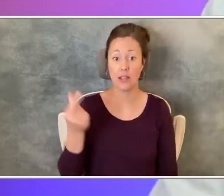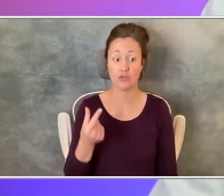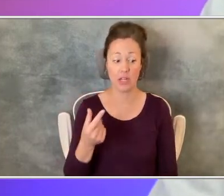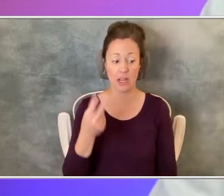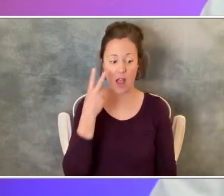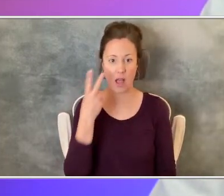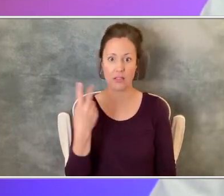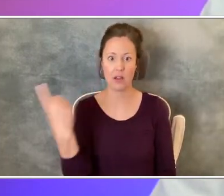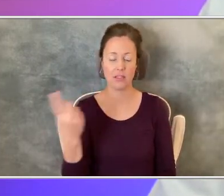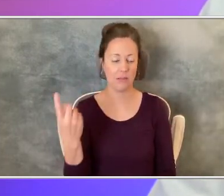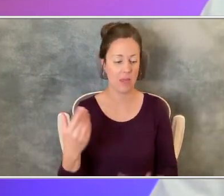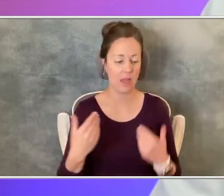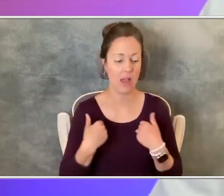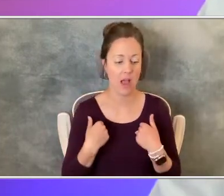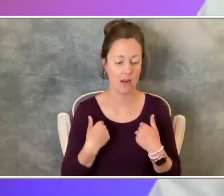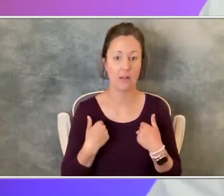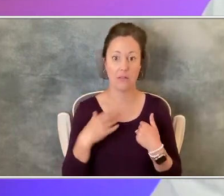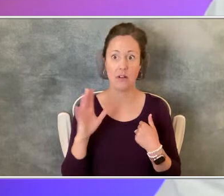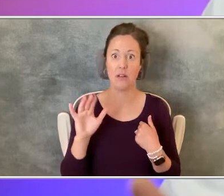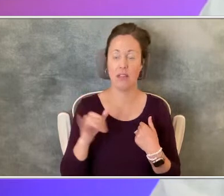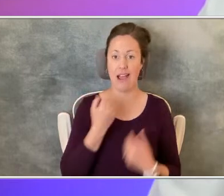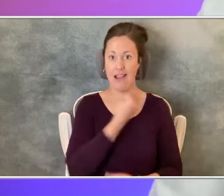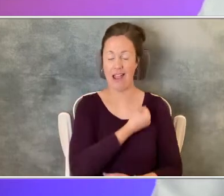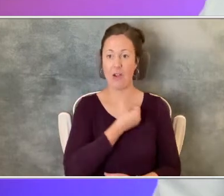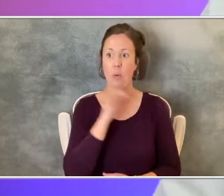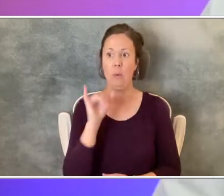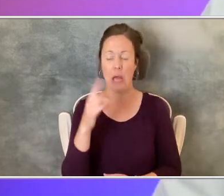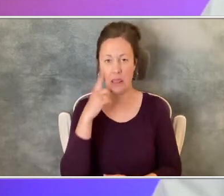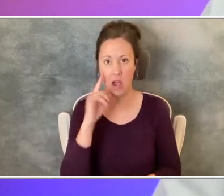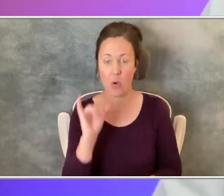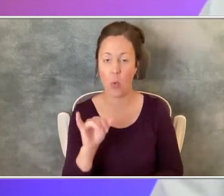then automatically thought this is cardiac involvement. A totally